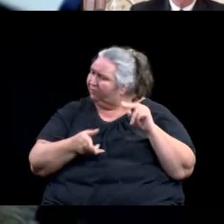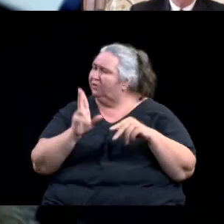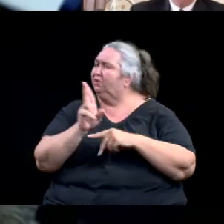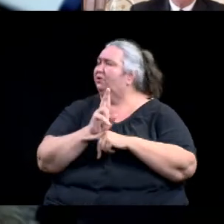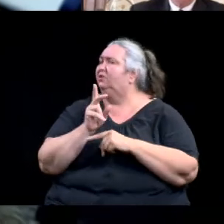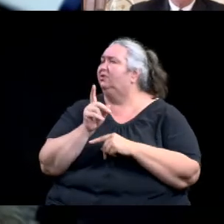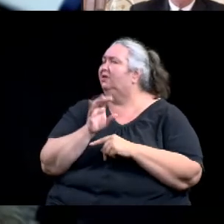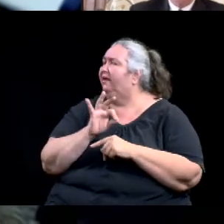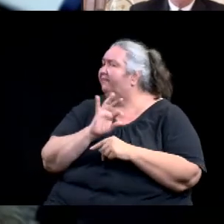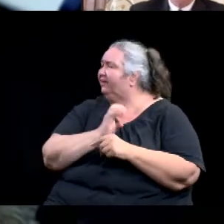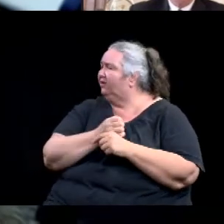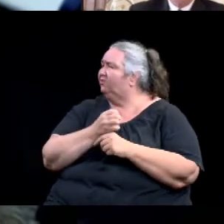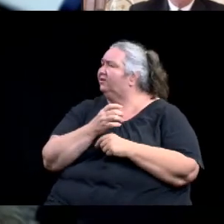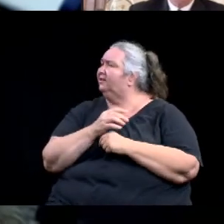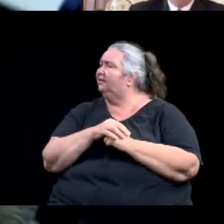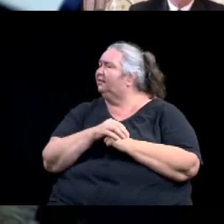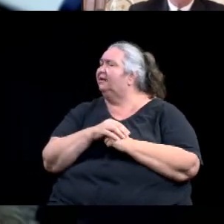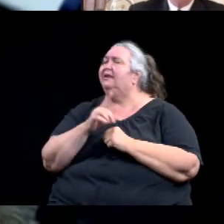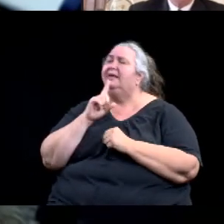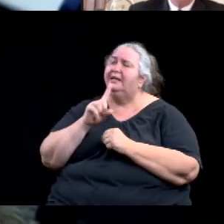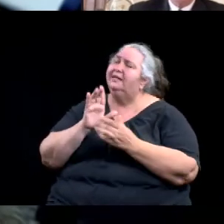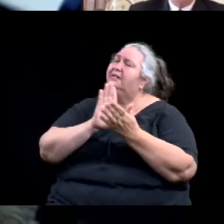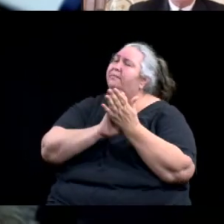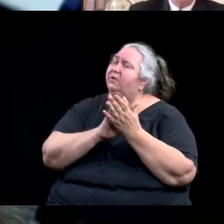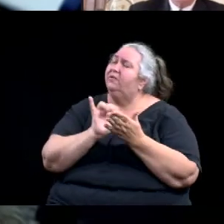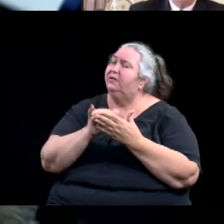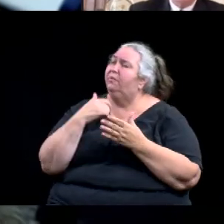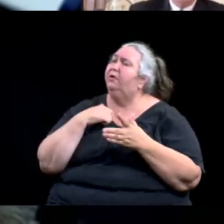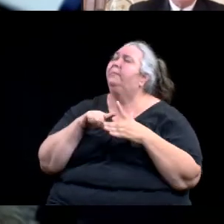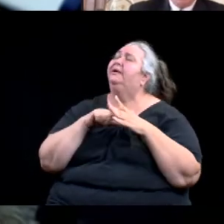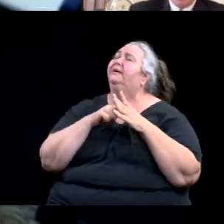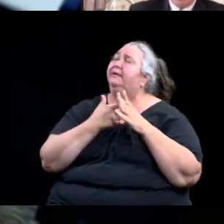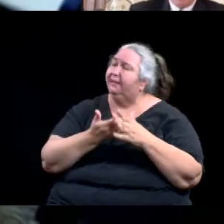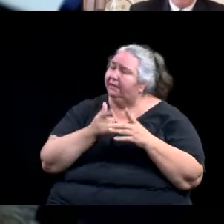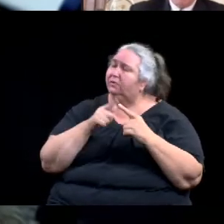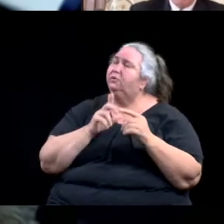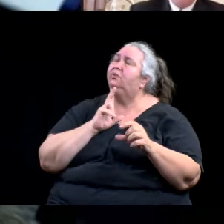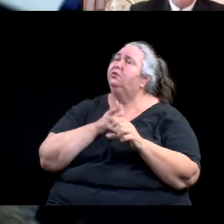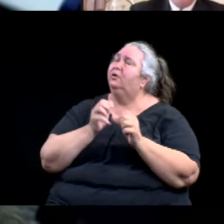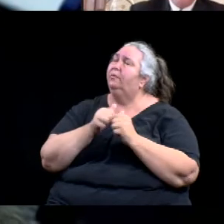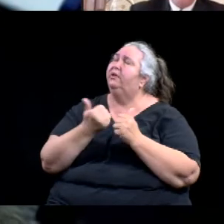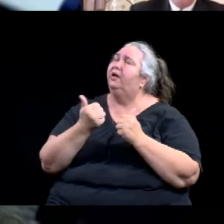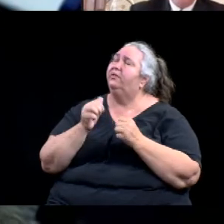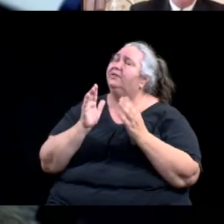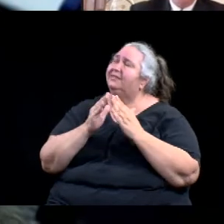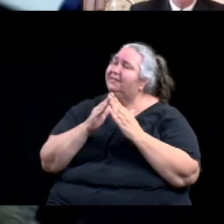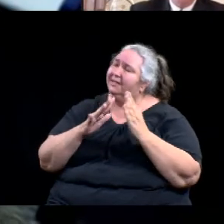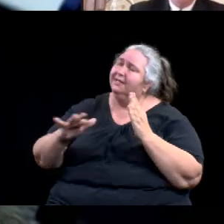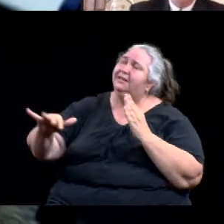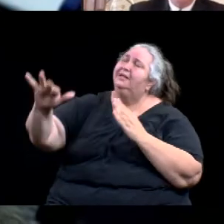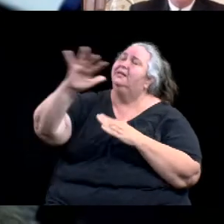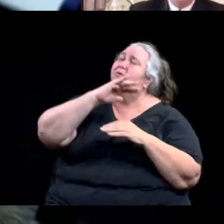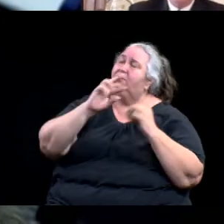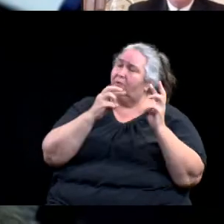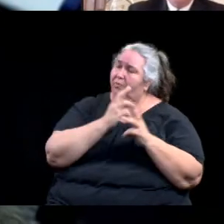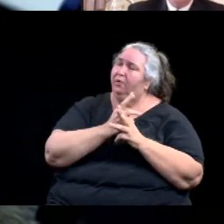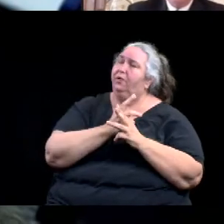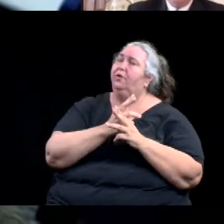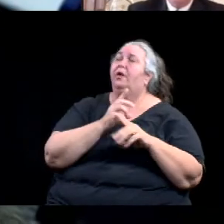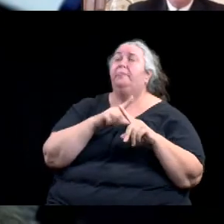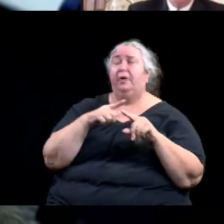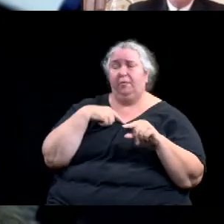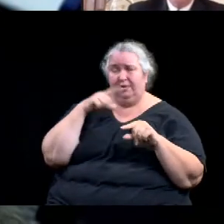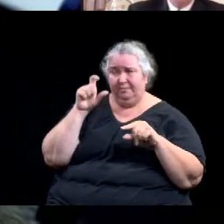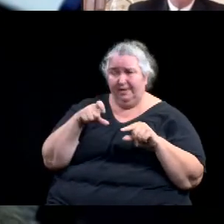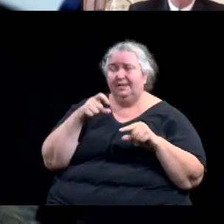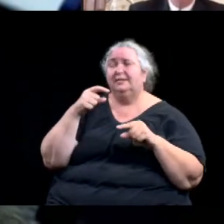effort. However, we must also consider the other side of the climate crisis coin, that is adaptation. In Waco, there are 5 major